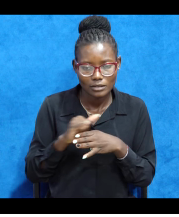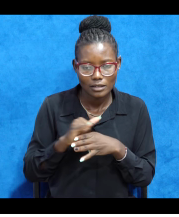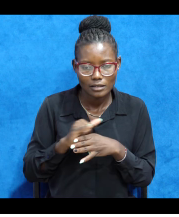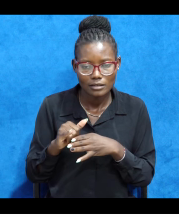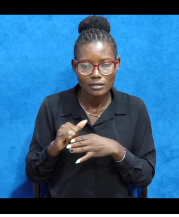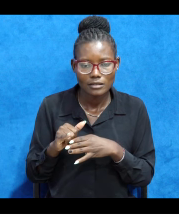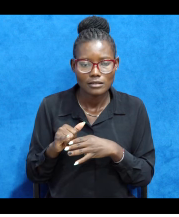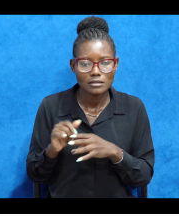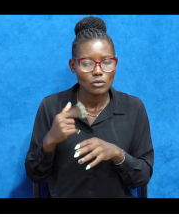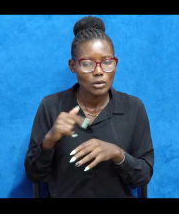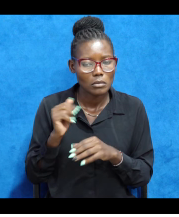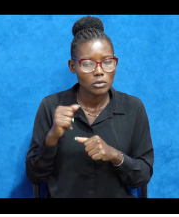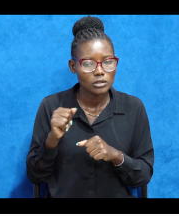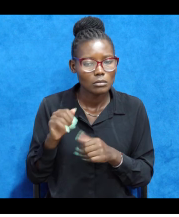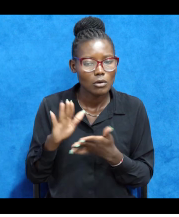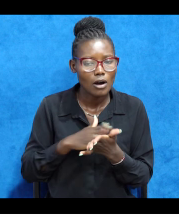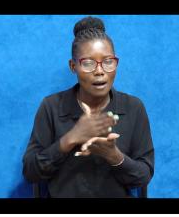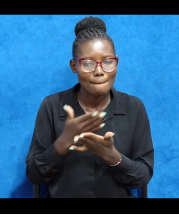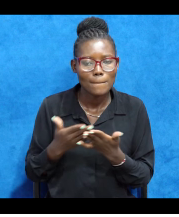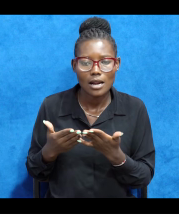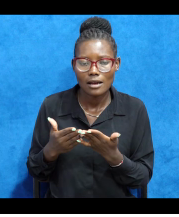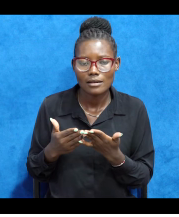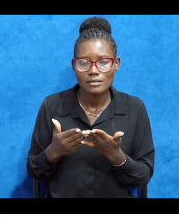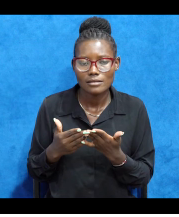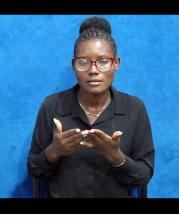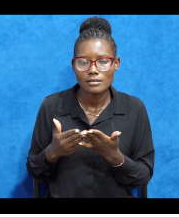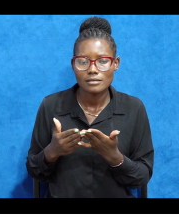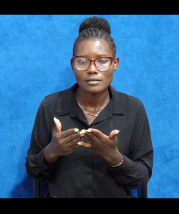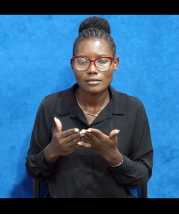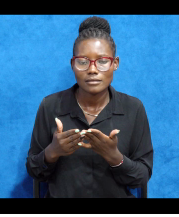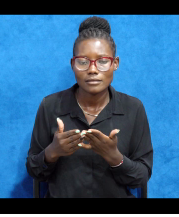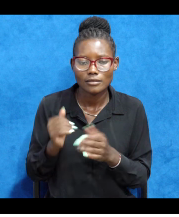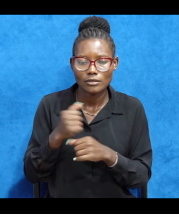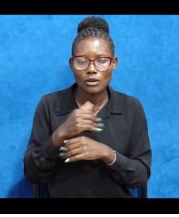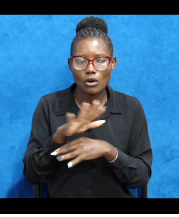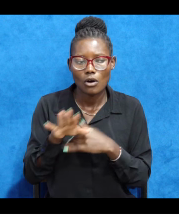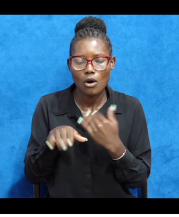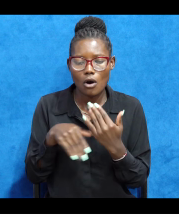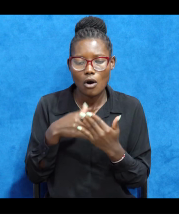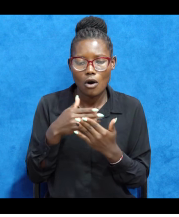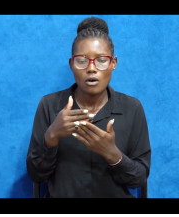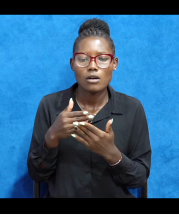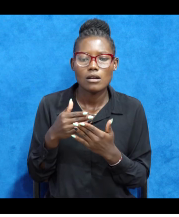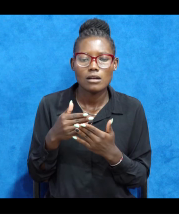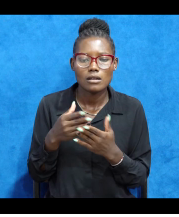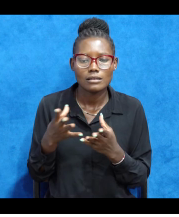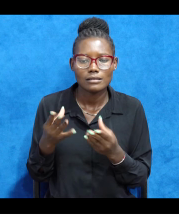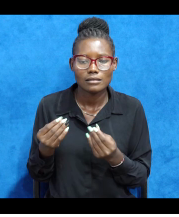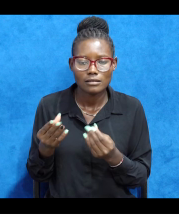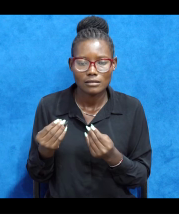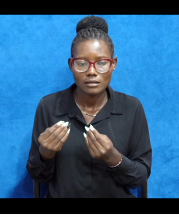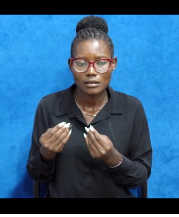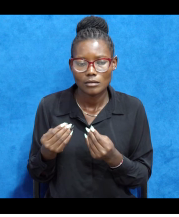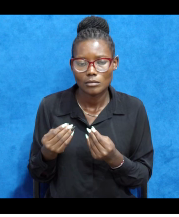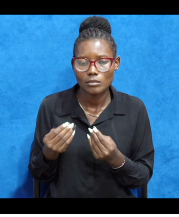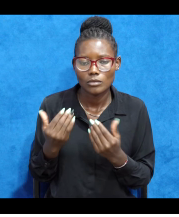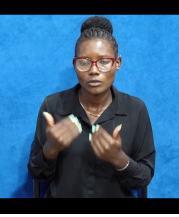can't really save lifts. And then based off of what we found from those 3 categories, we can start to apply constraints to the